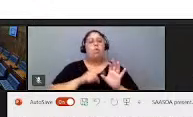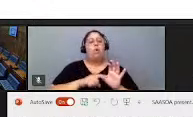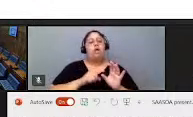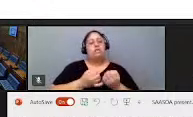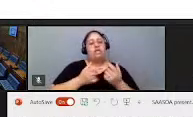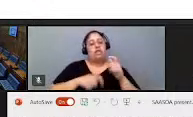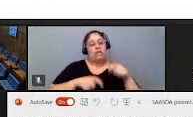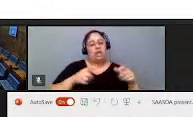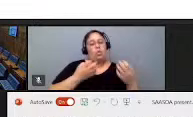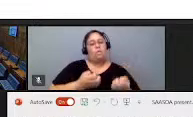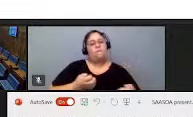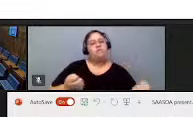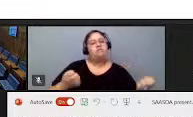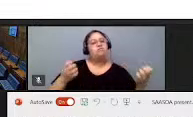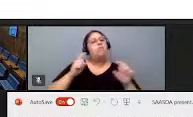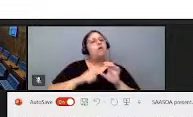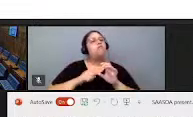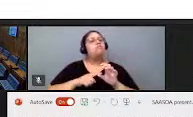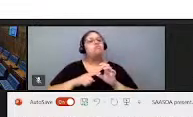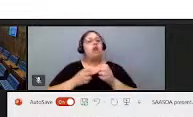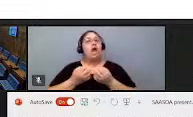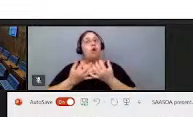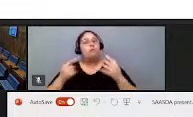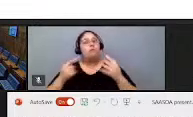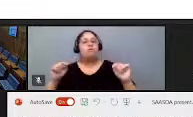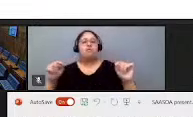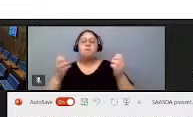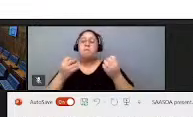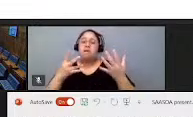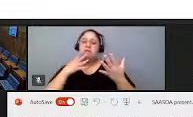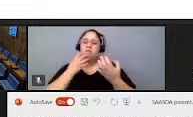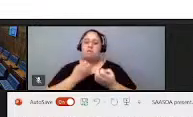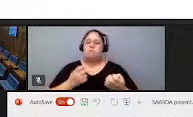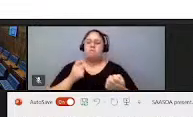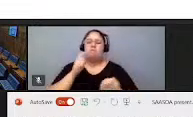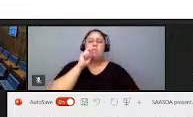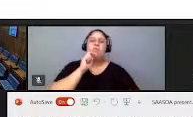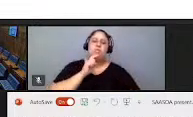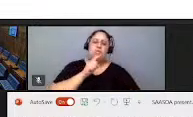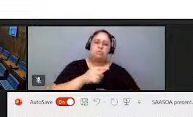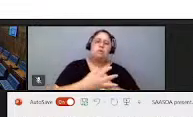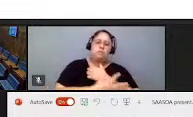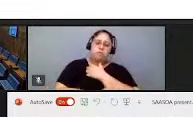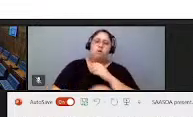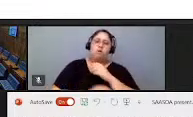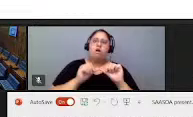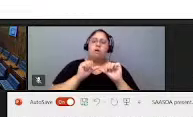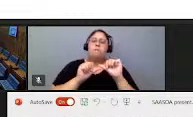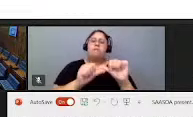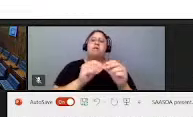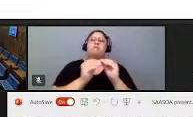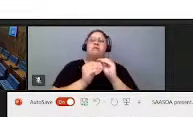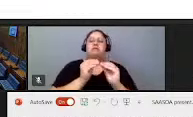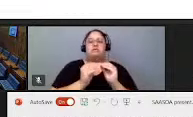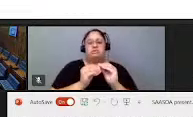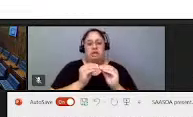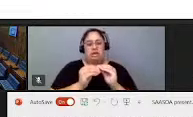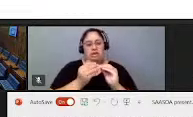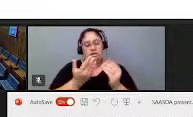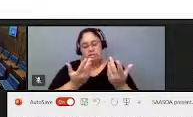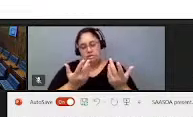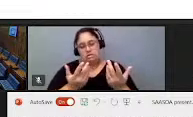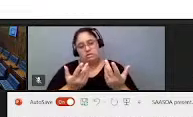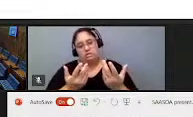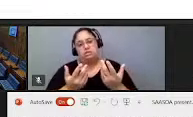equipment most of our equipment is is fairly old um fairly poorly maintained at the best of times